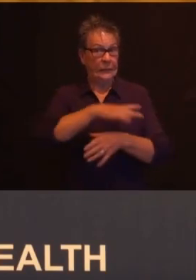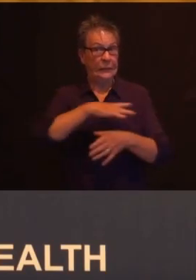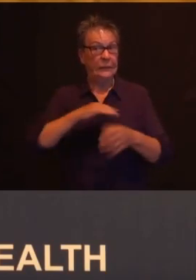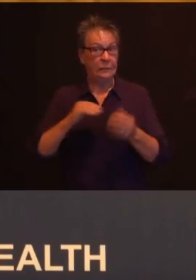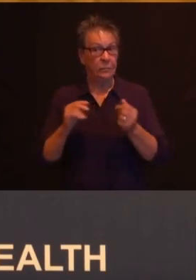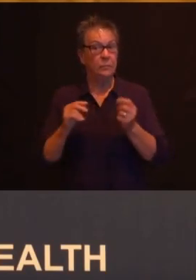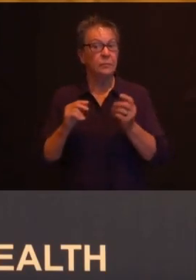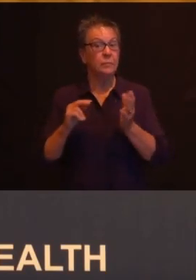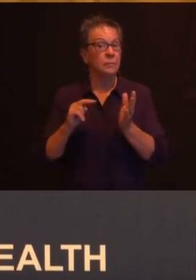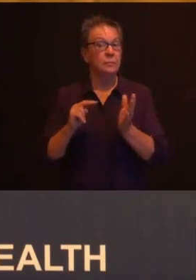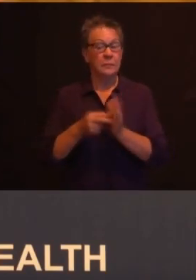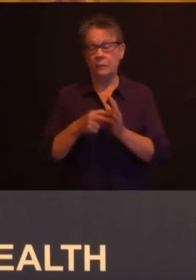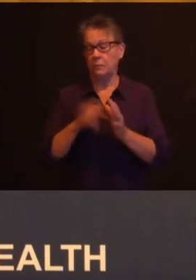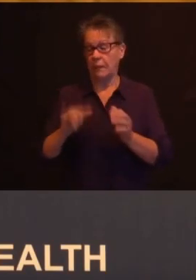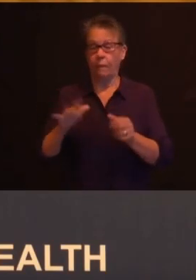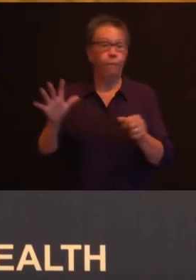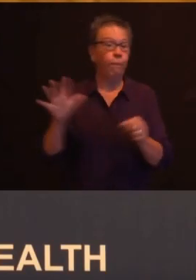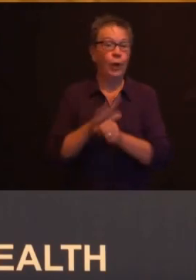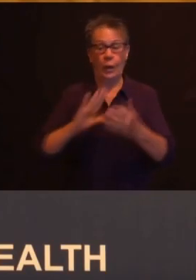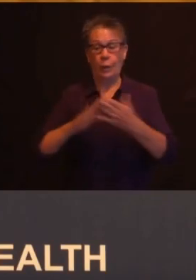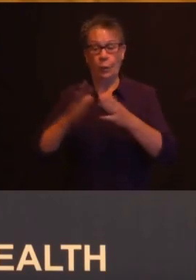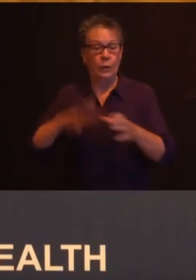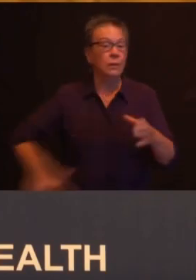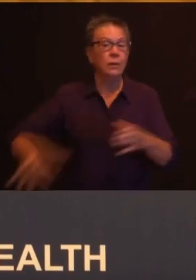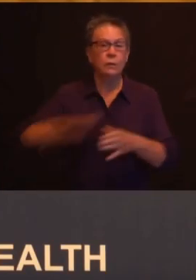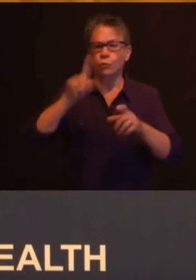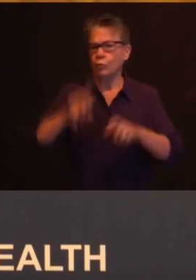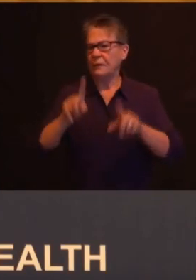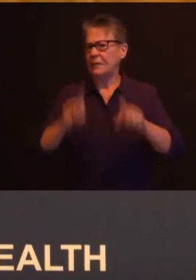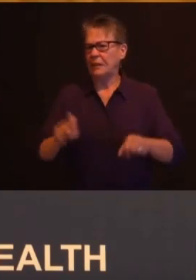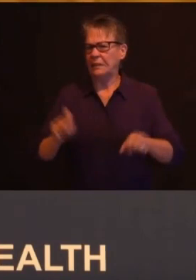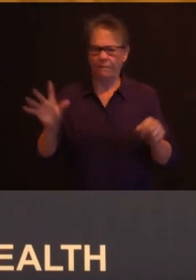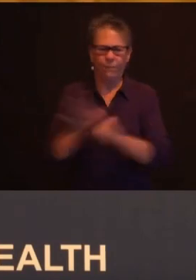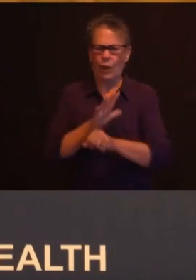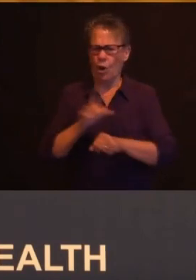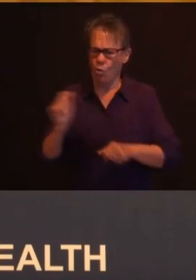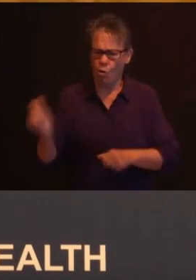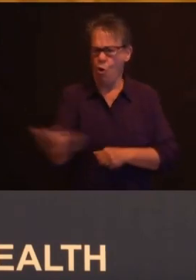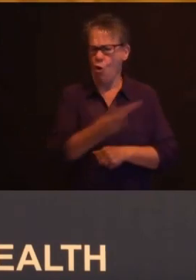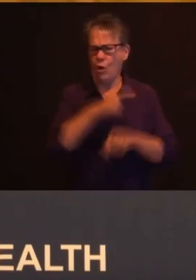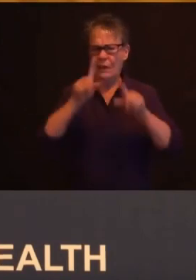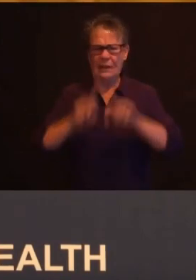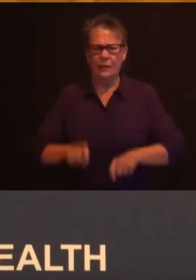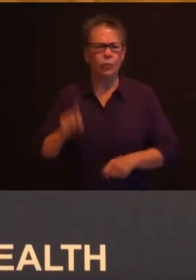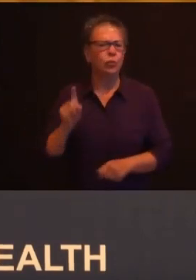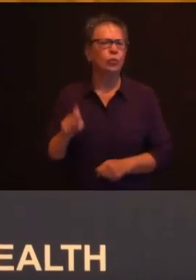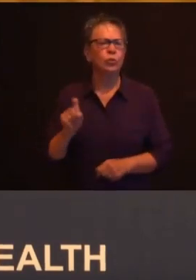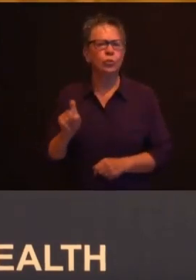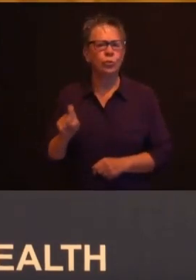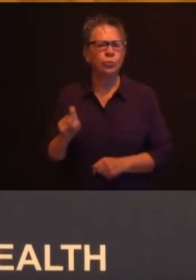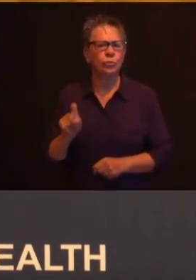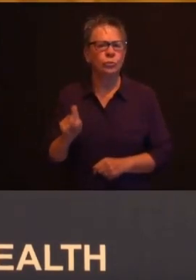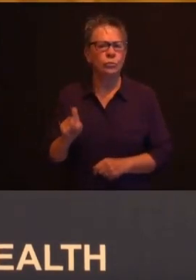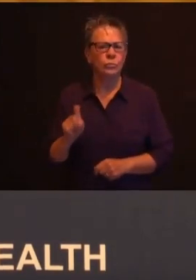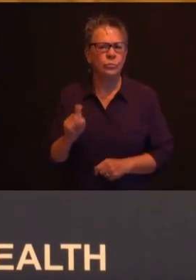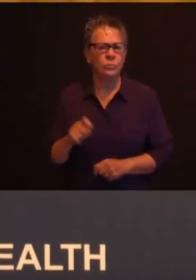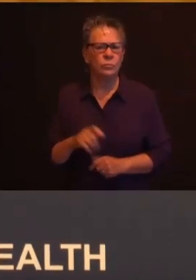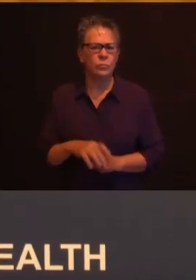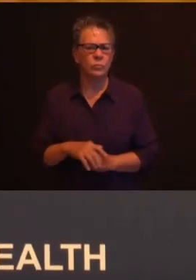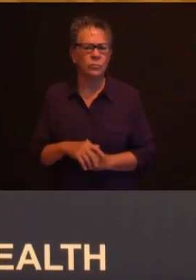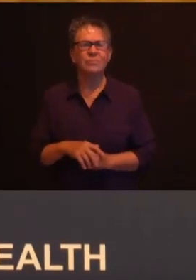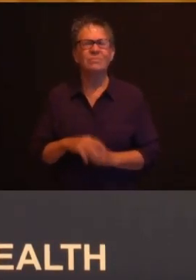so, again, putting aside what the bill looks like, that's an objective. Long-term care,